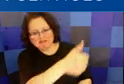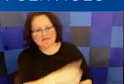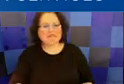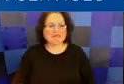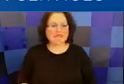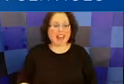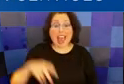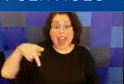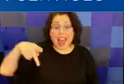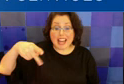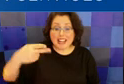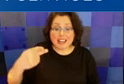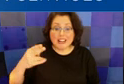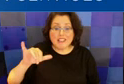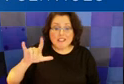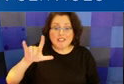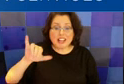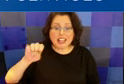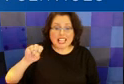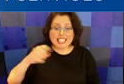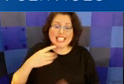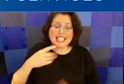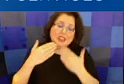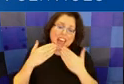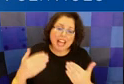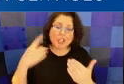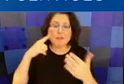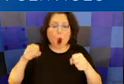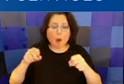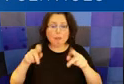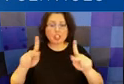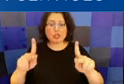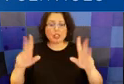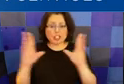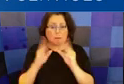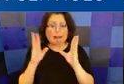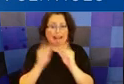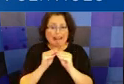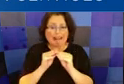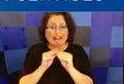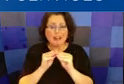And Phyllis says, thank you for this opportunity. So thank you everyone so much. As Maura said, it's